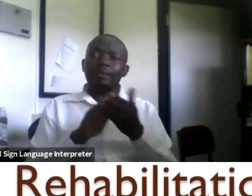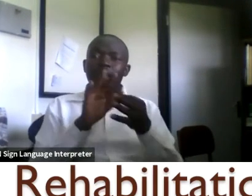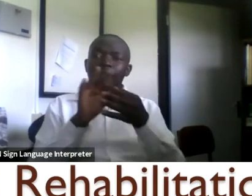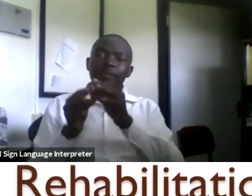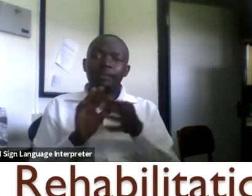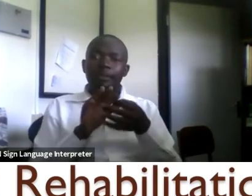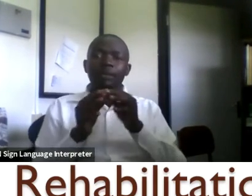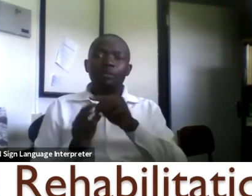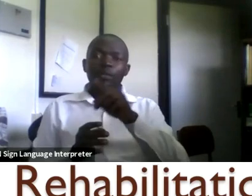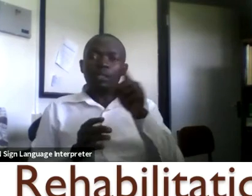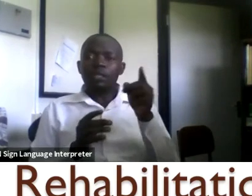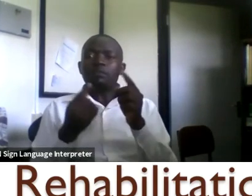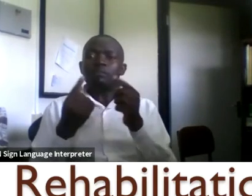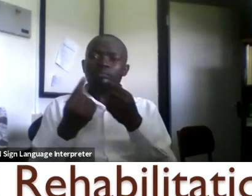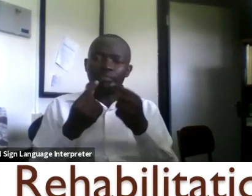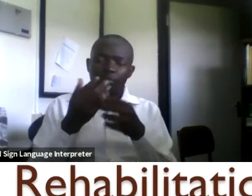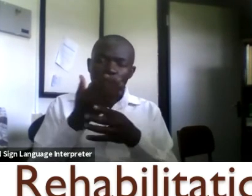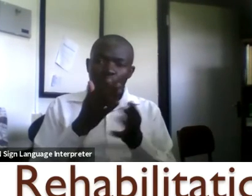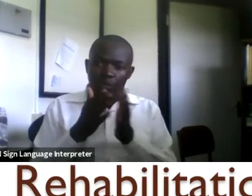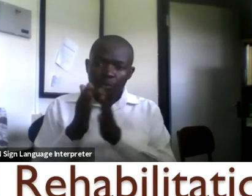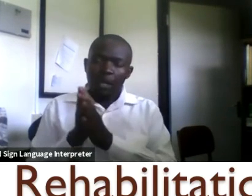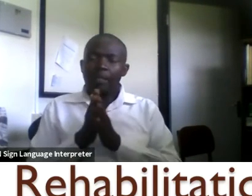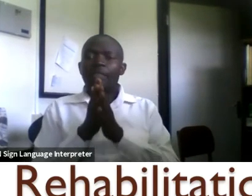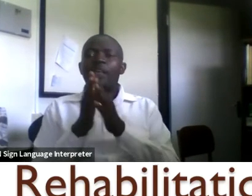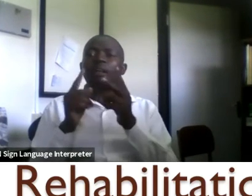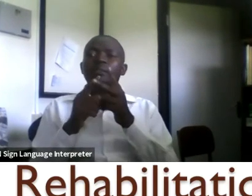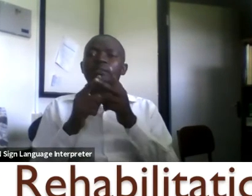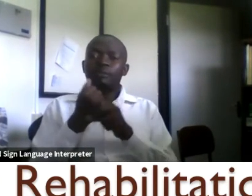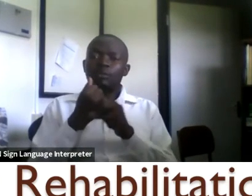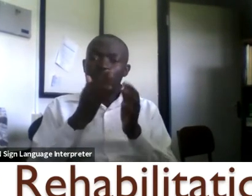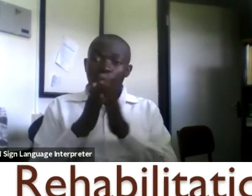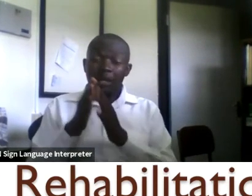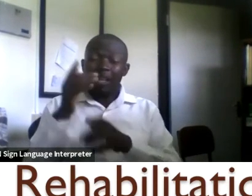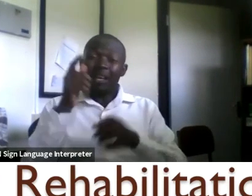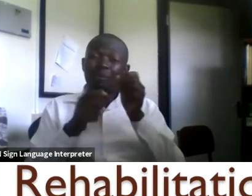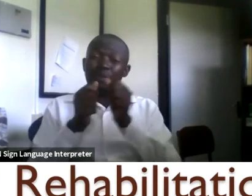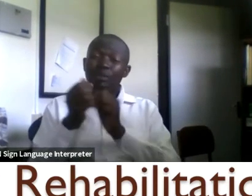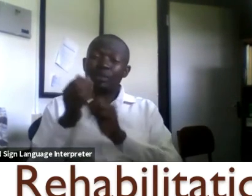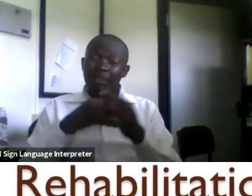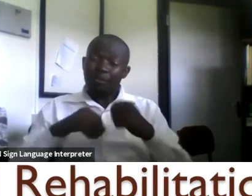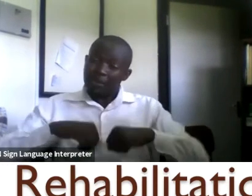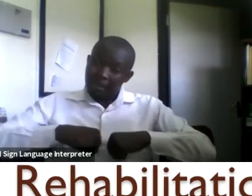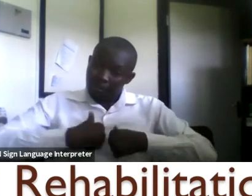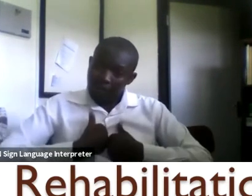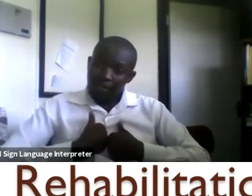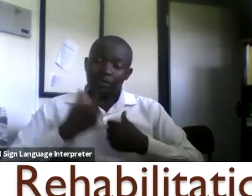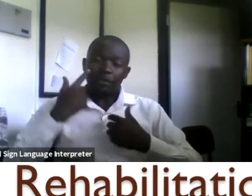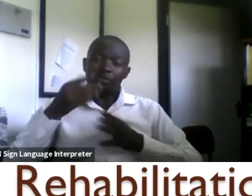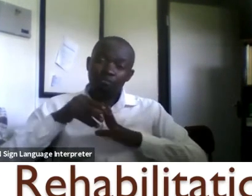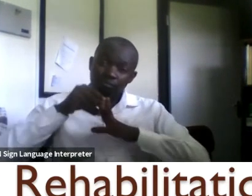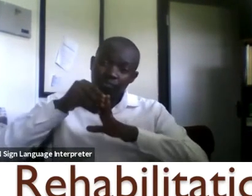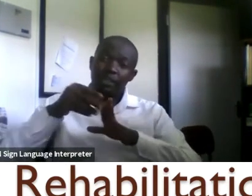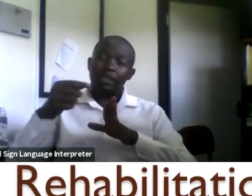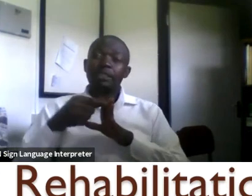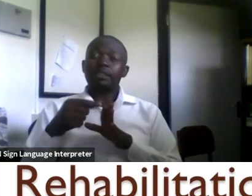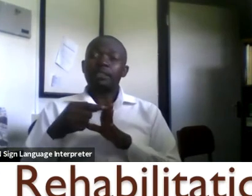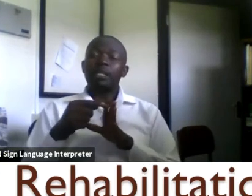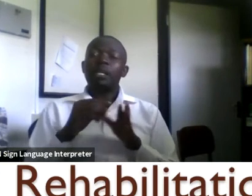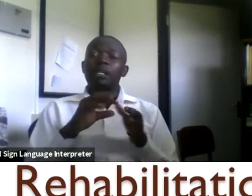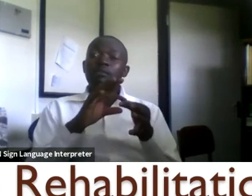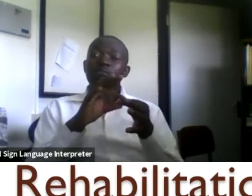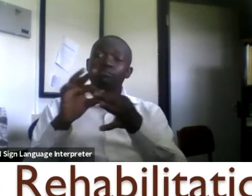and working together, and people with disabilities themselves take a lead in this. It is jointly operated